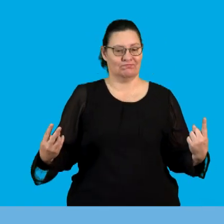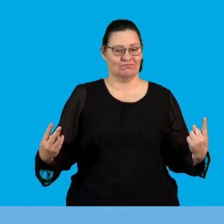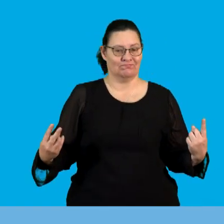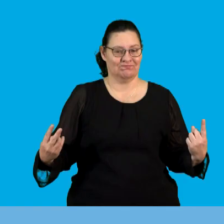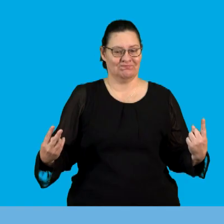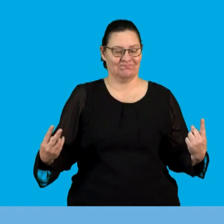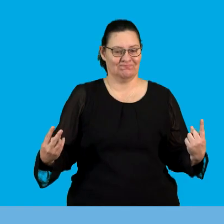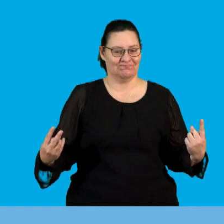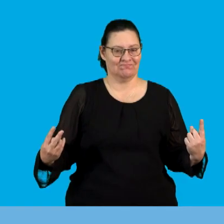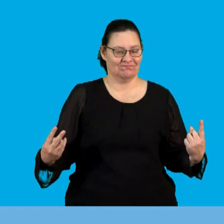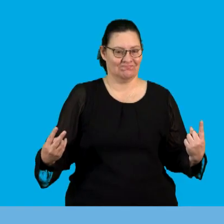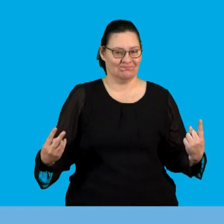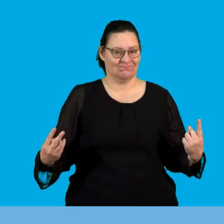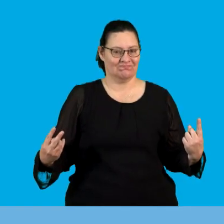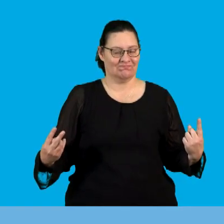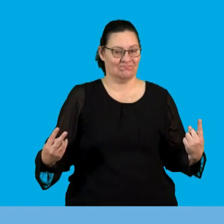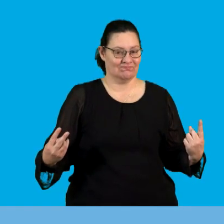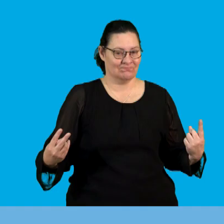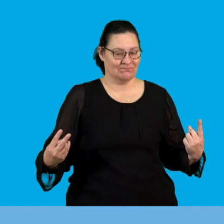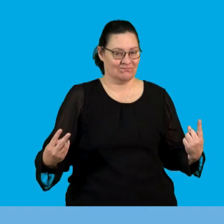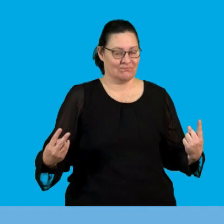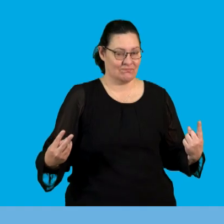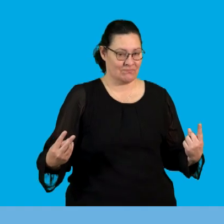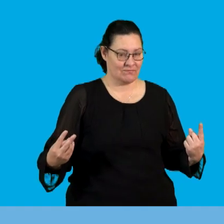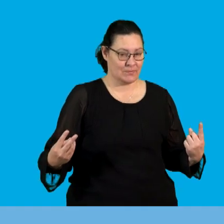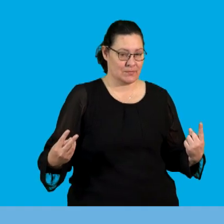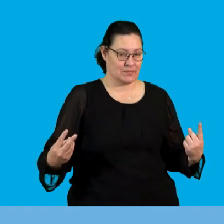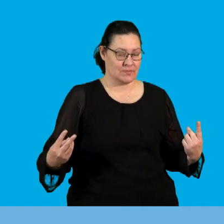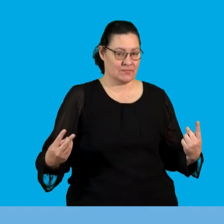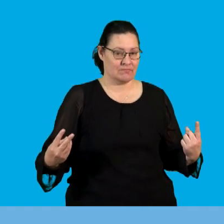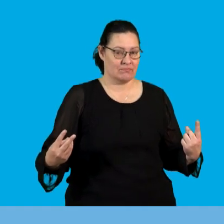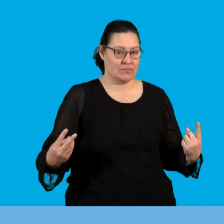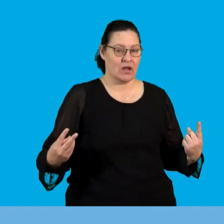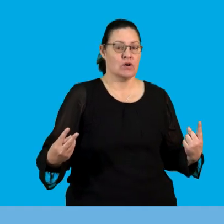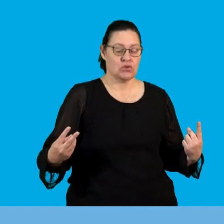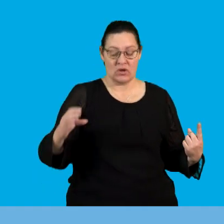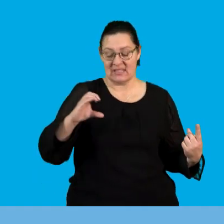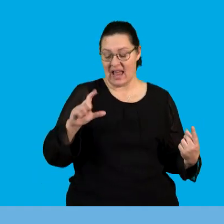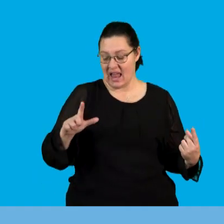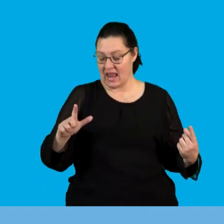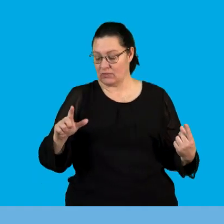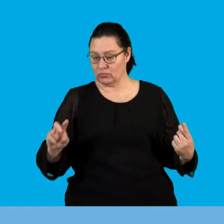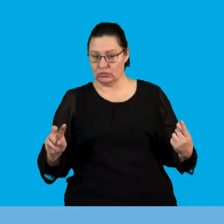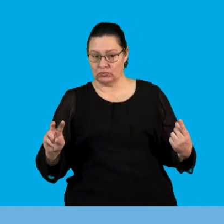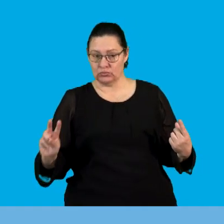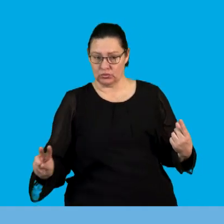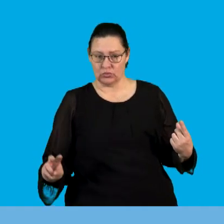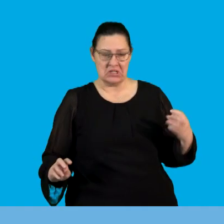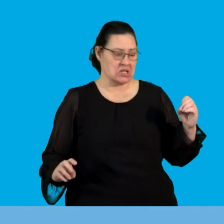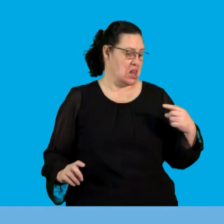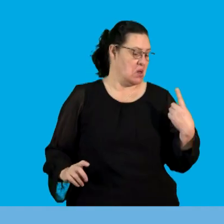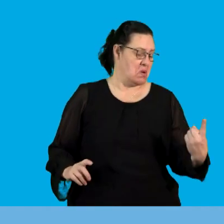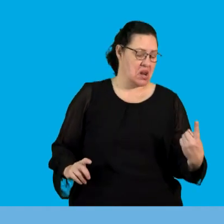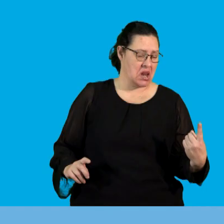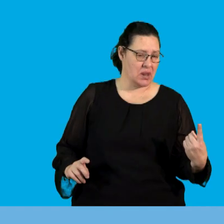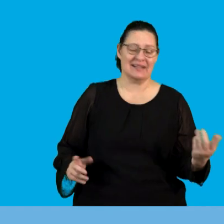oxygen, they are balanced, but the chlorine and the hydrogen, they are not balanced. What do we do then to add